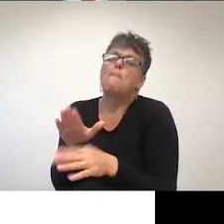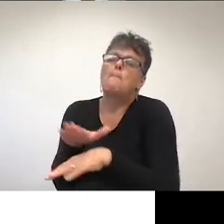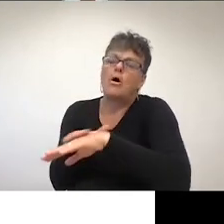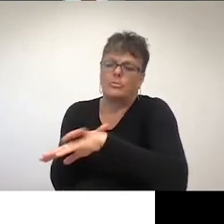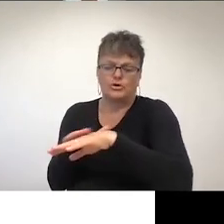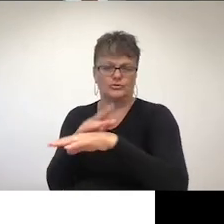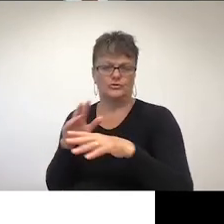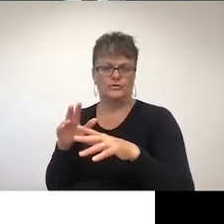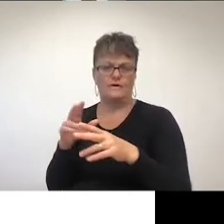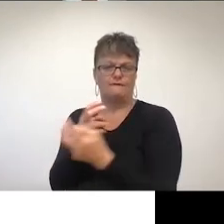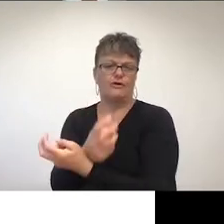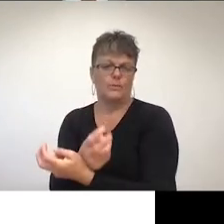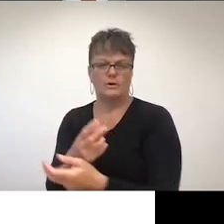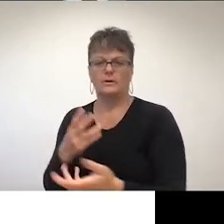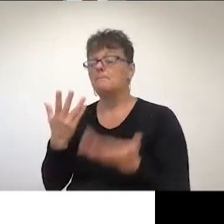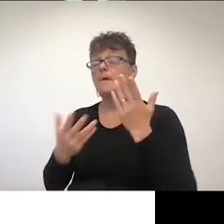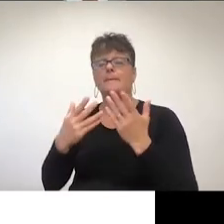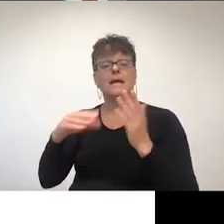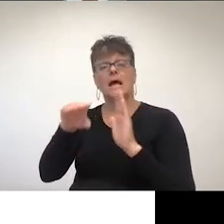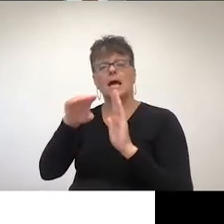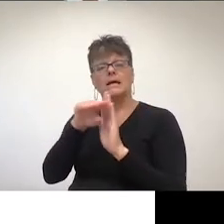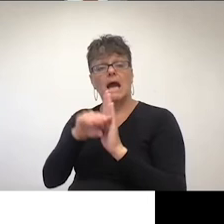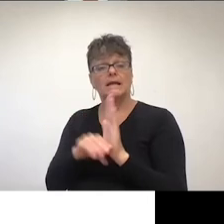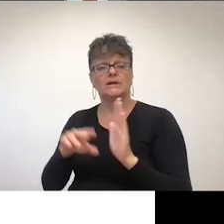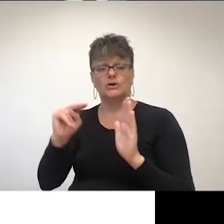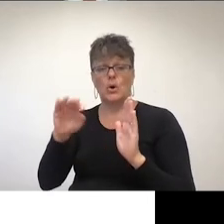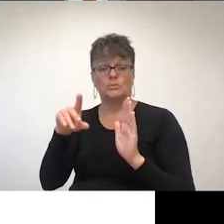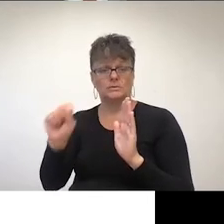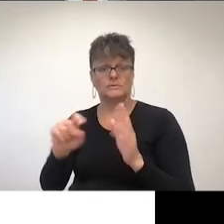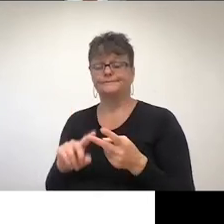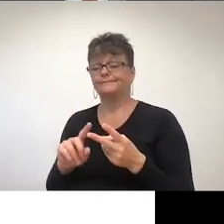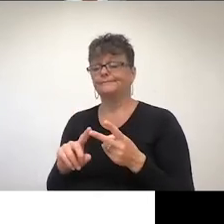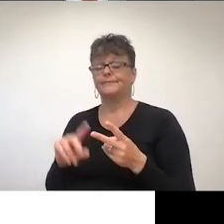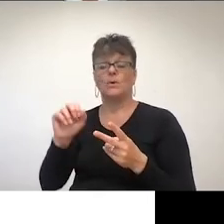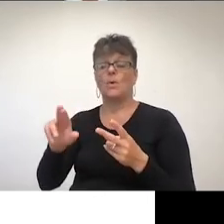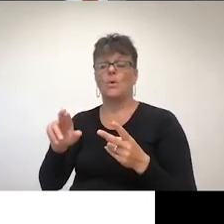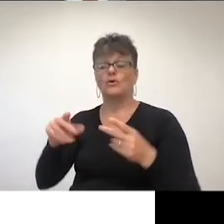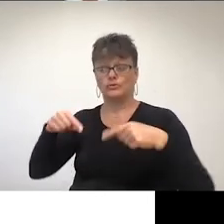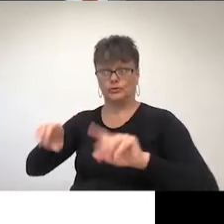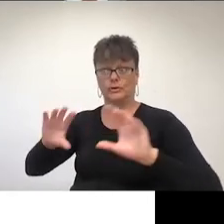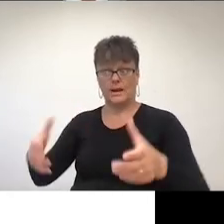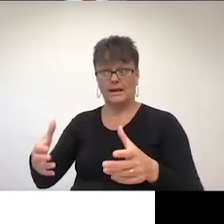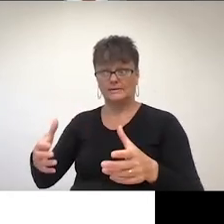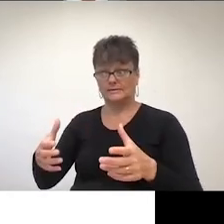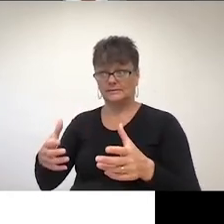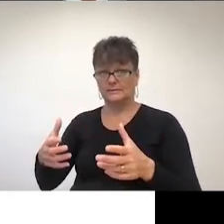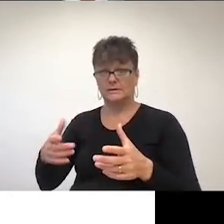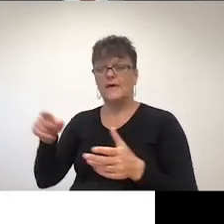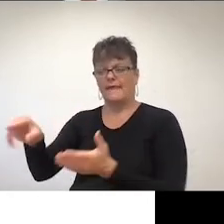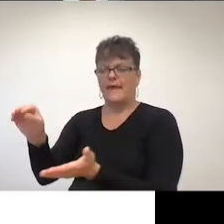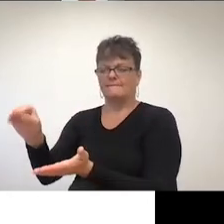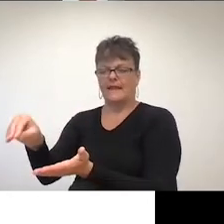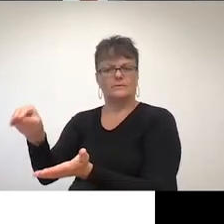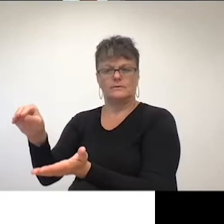as guided notes, a document that students fill out during class, for example, while they're in class, while they're in